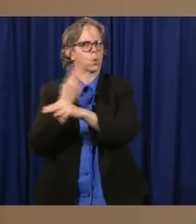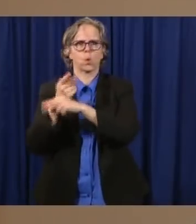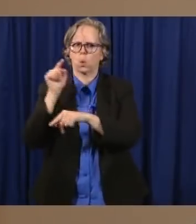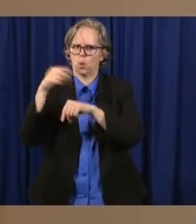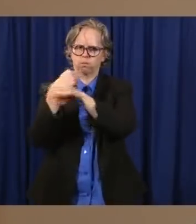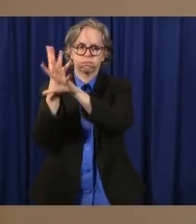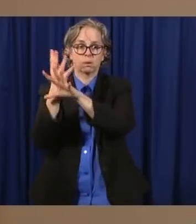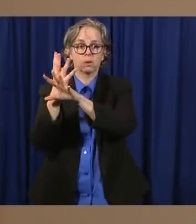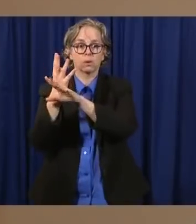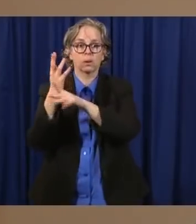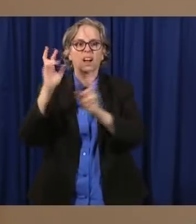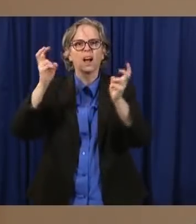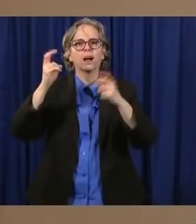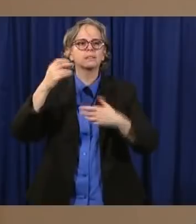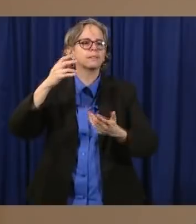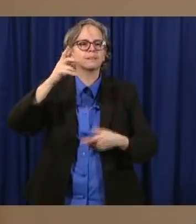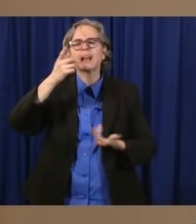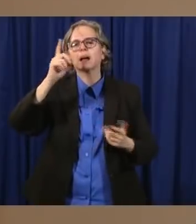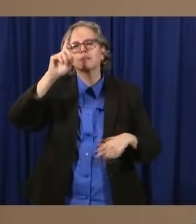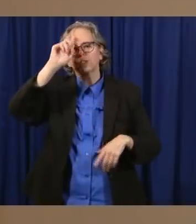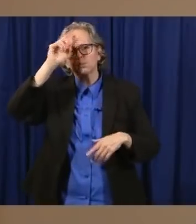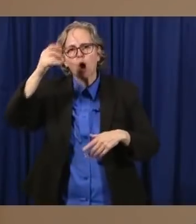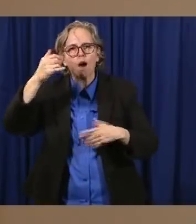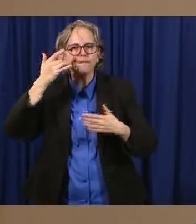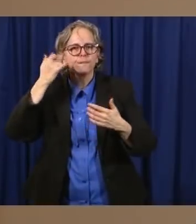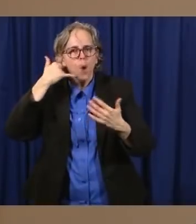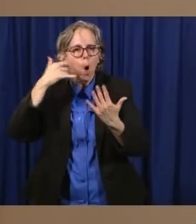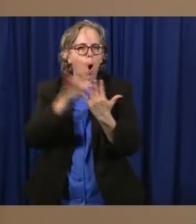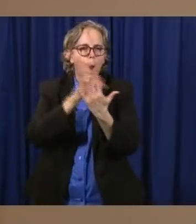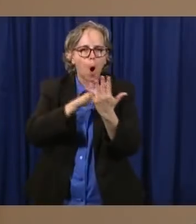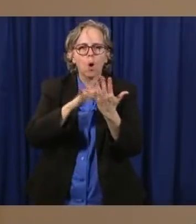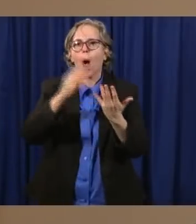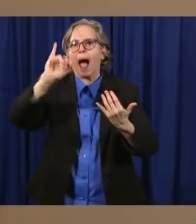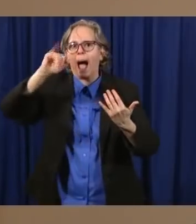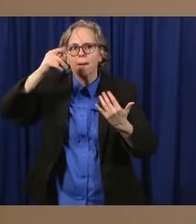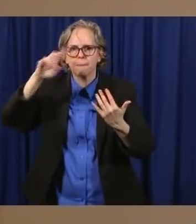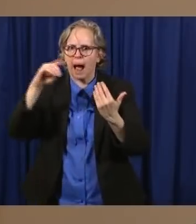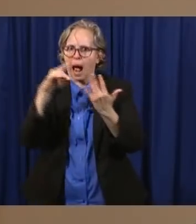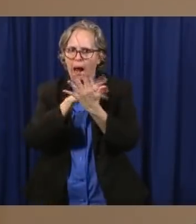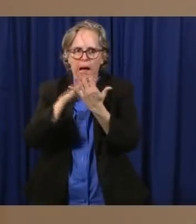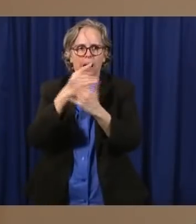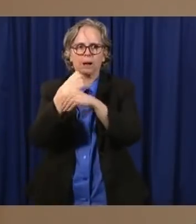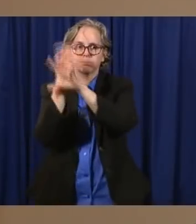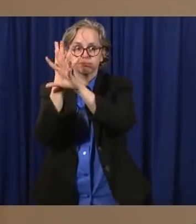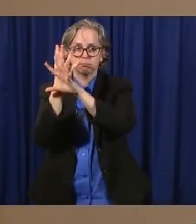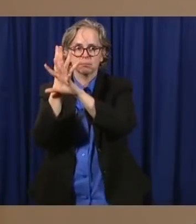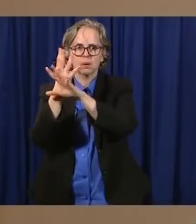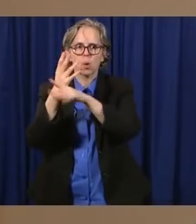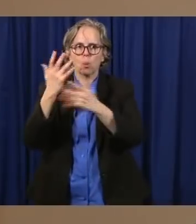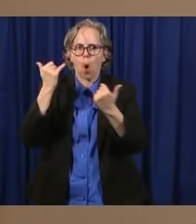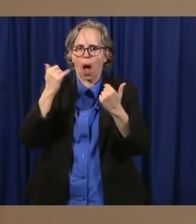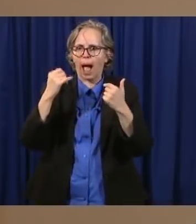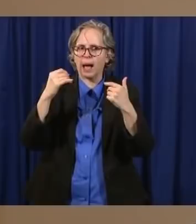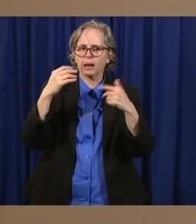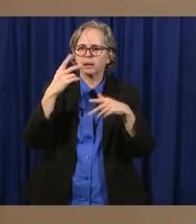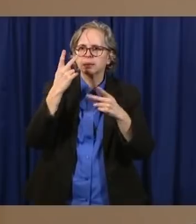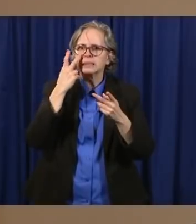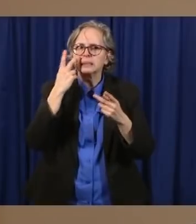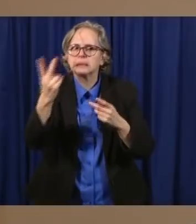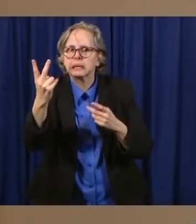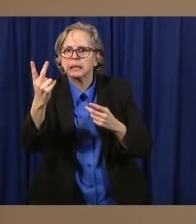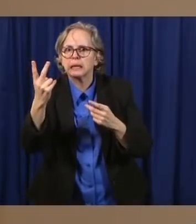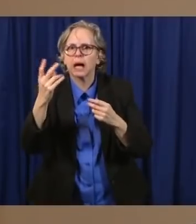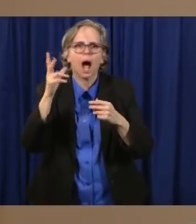smartphone or an iPad, having visual audio visits. If you don't have an established